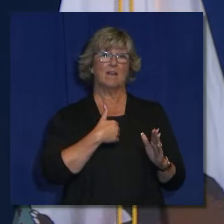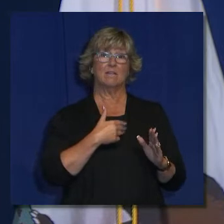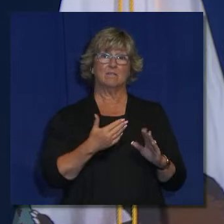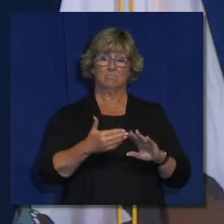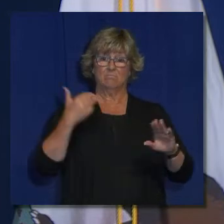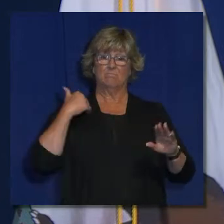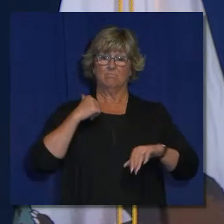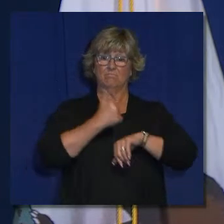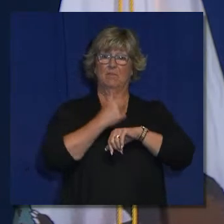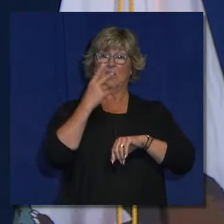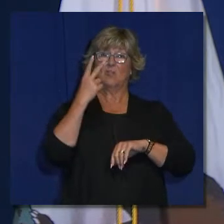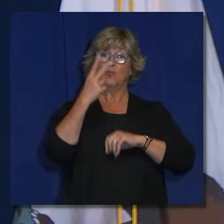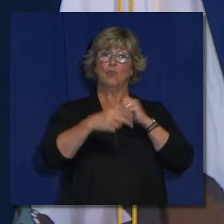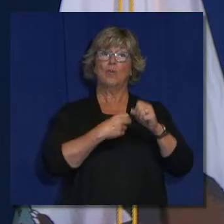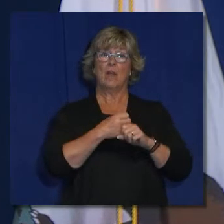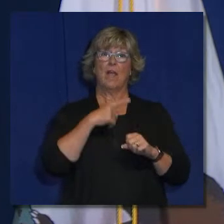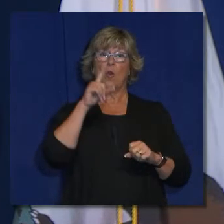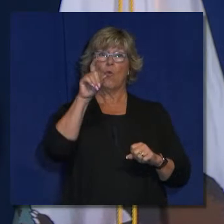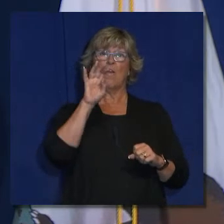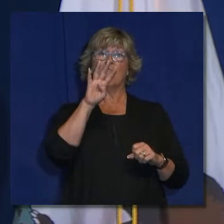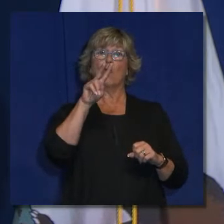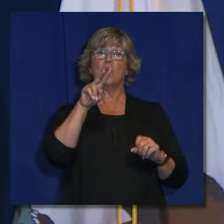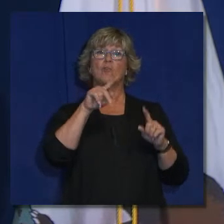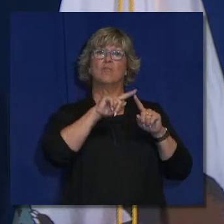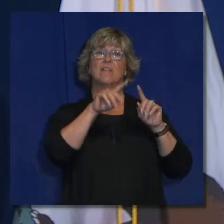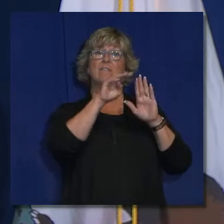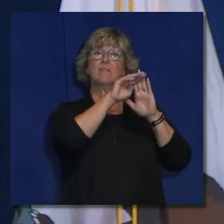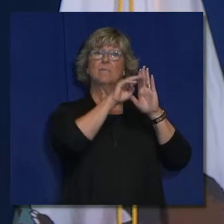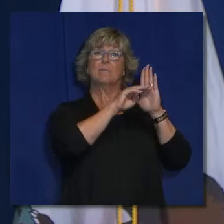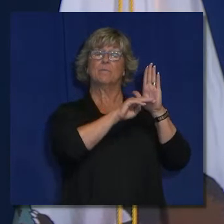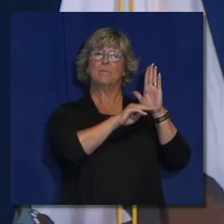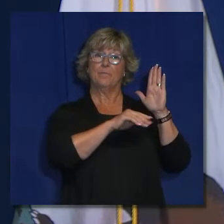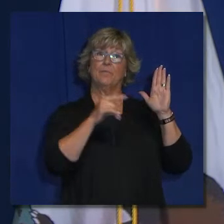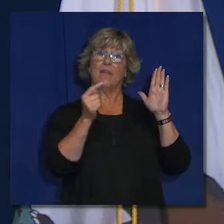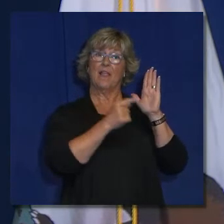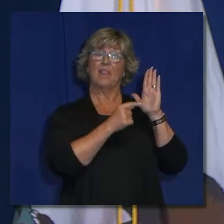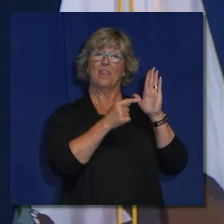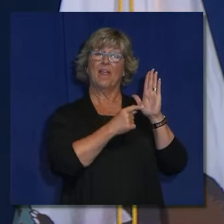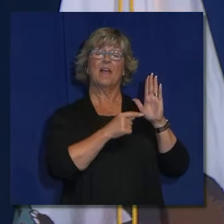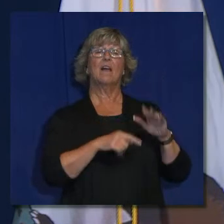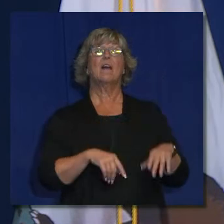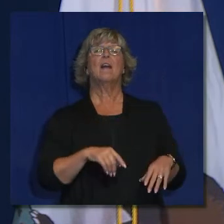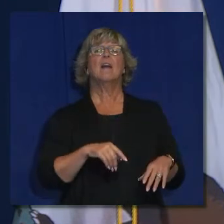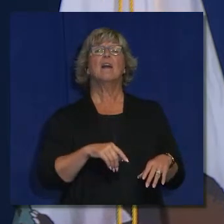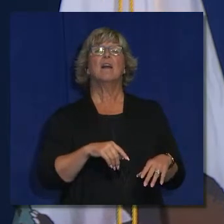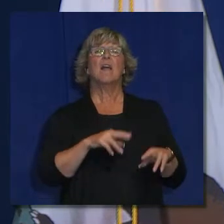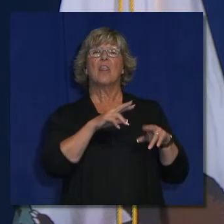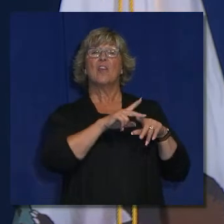ago, that includes 142 action items, that desalination being